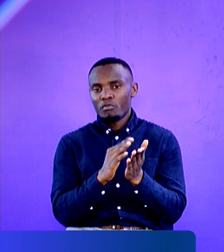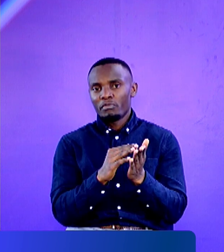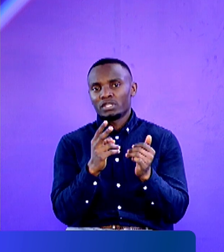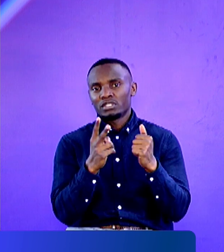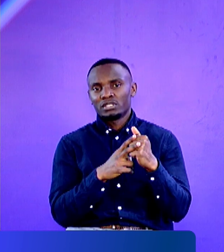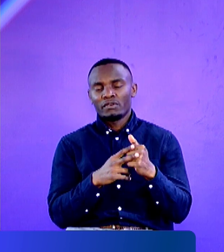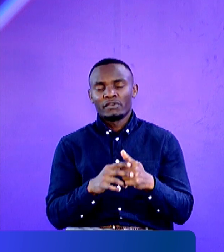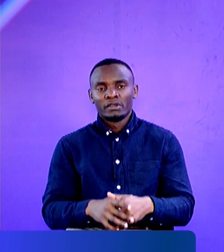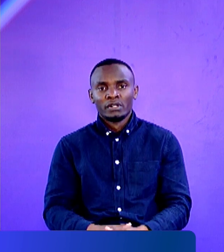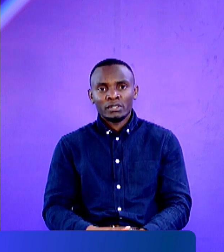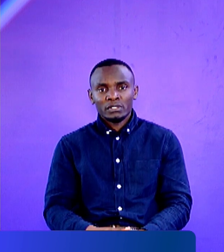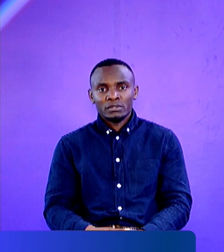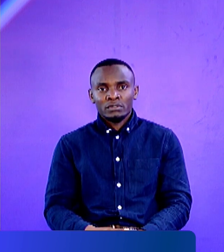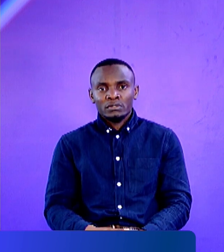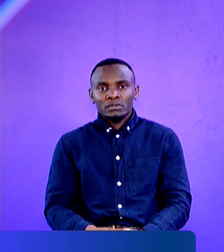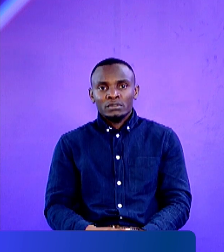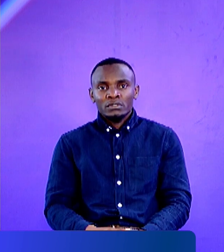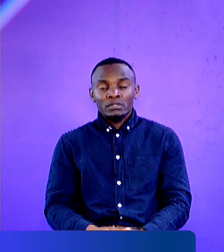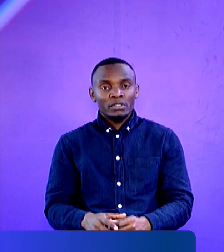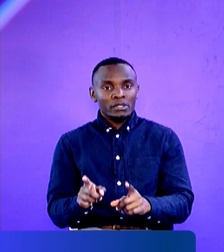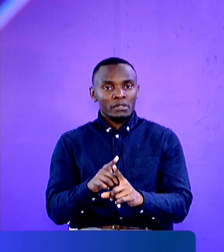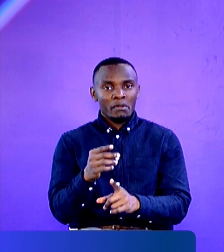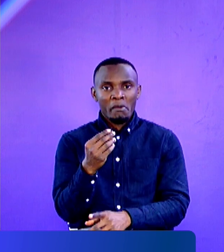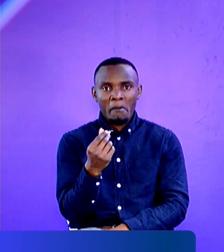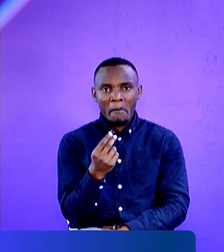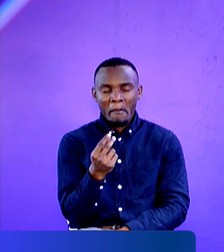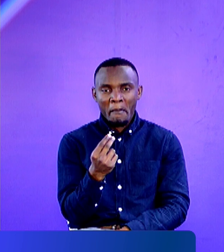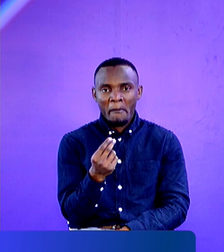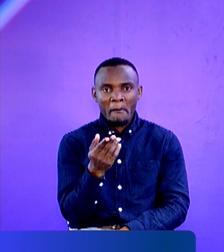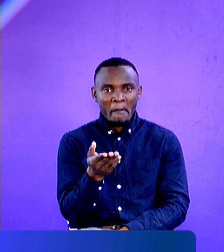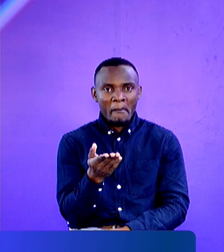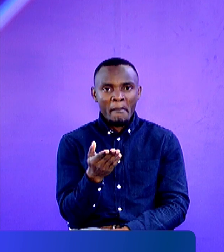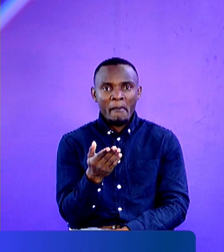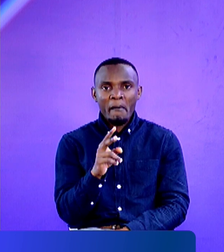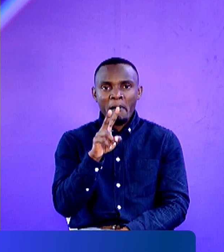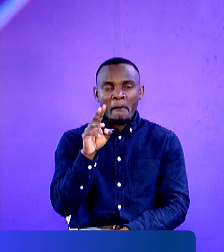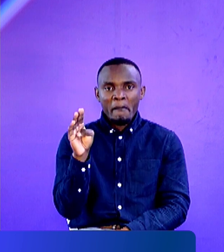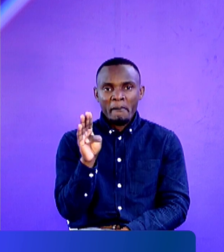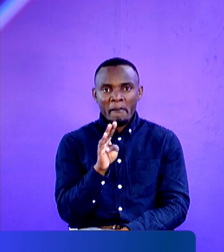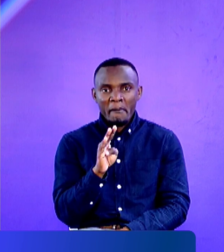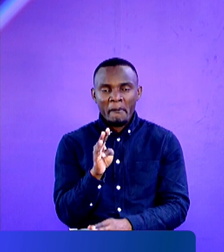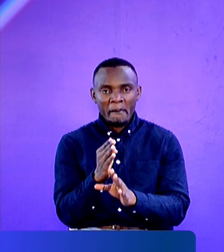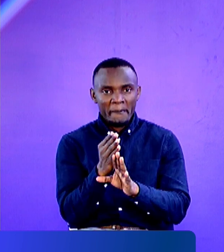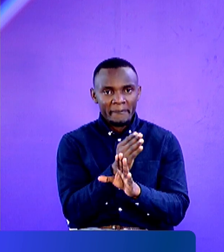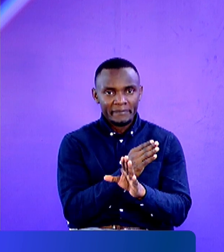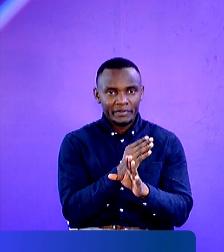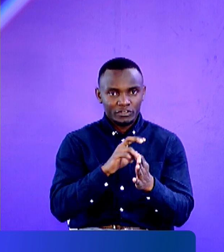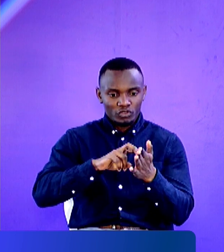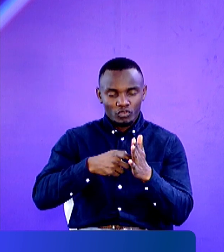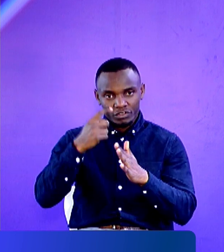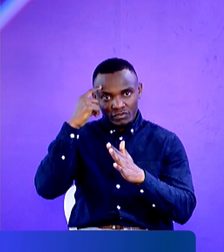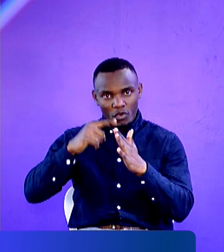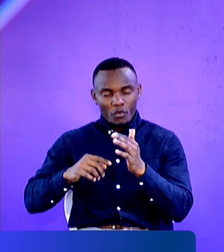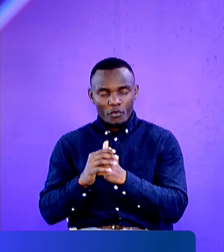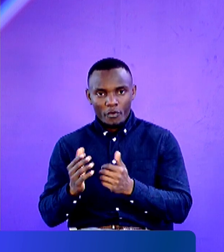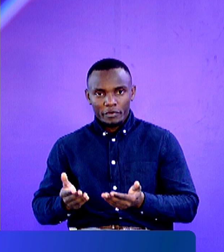Daily Nation. And the amount of money that is on stake, 2 billion initial contract sum for the supply of